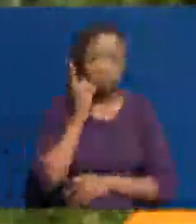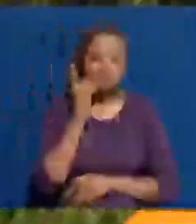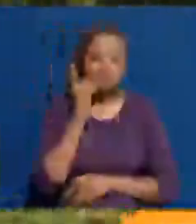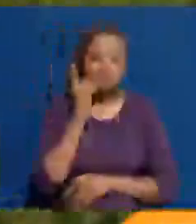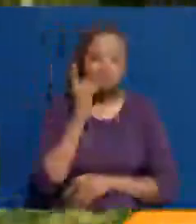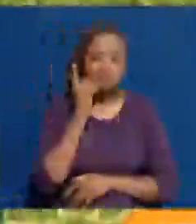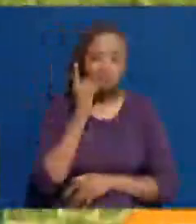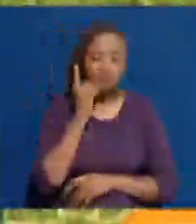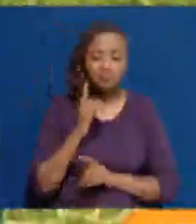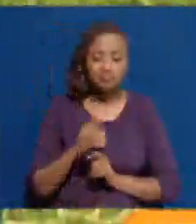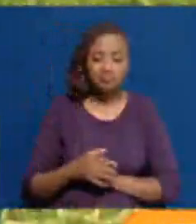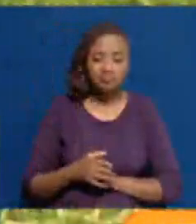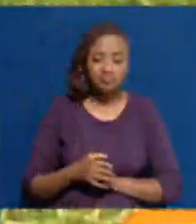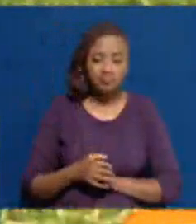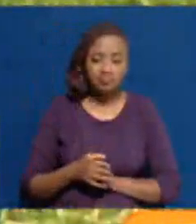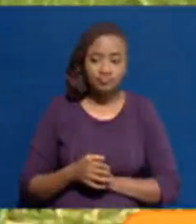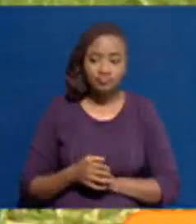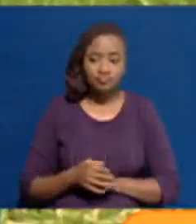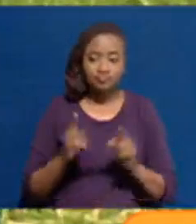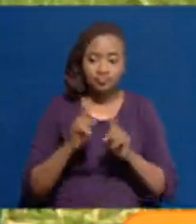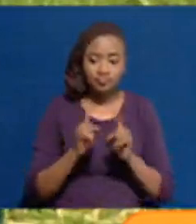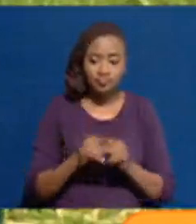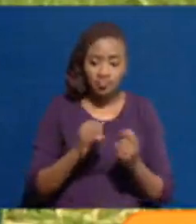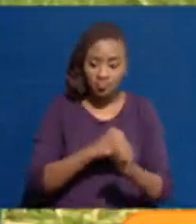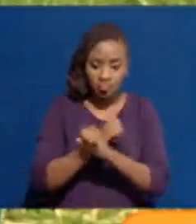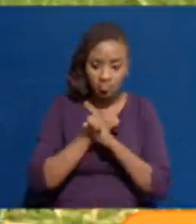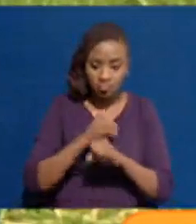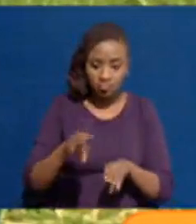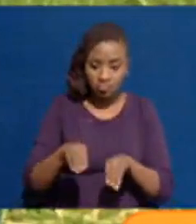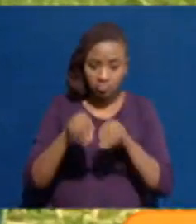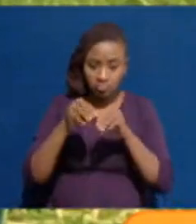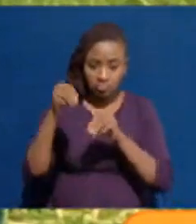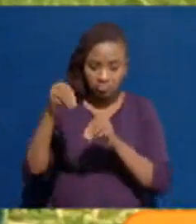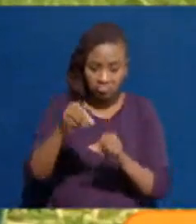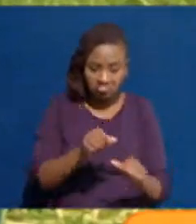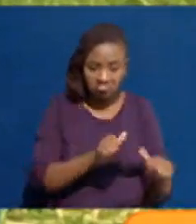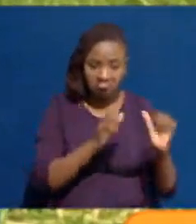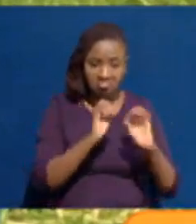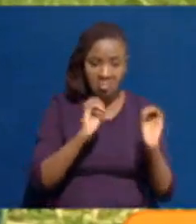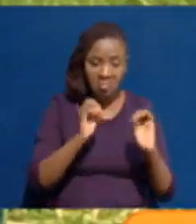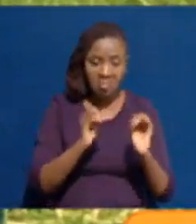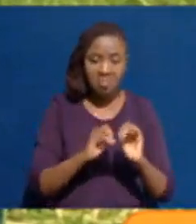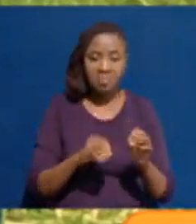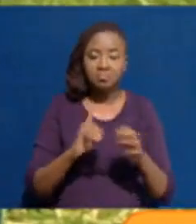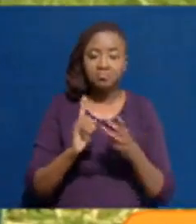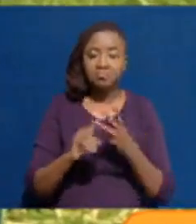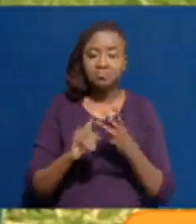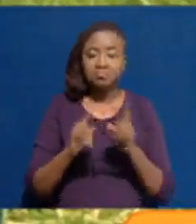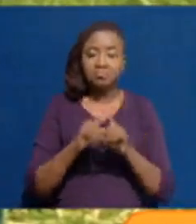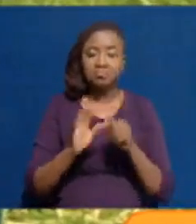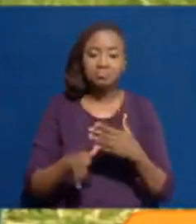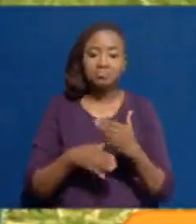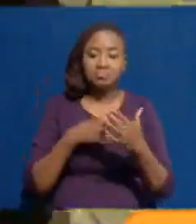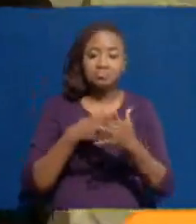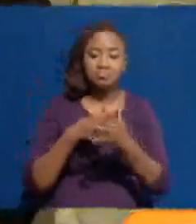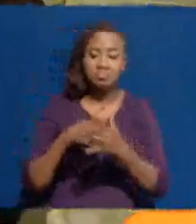degradation control and soil erosion control, and also using the as a wind